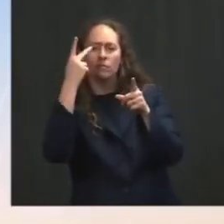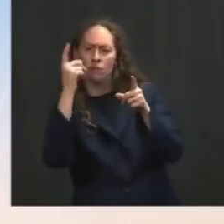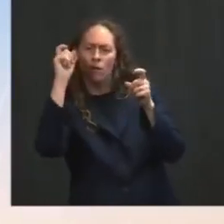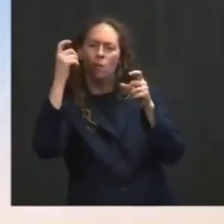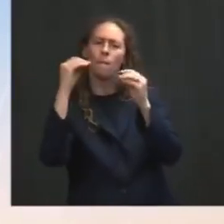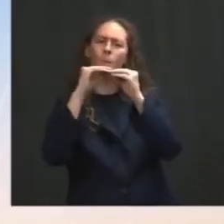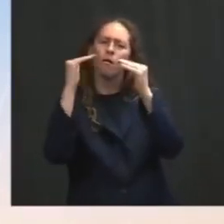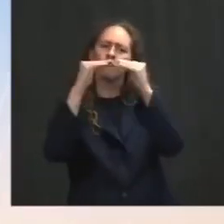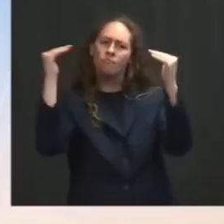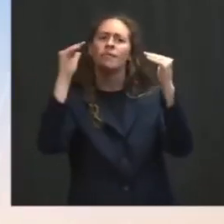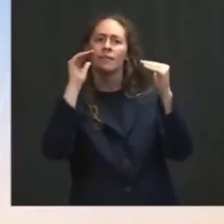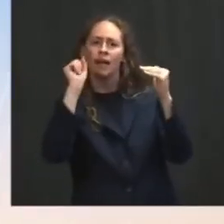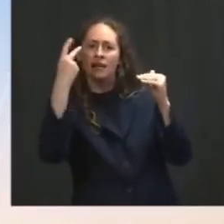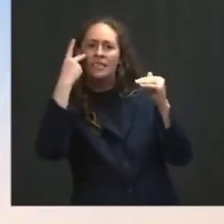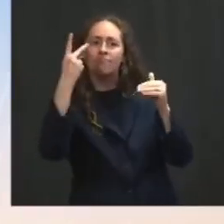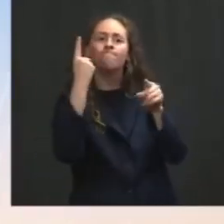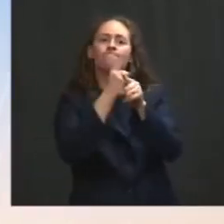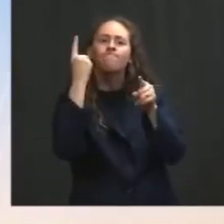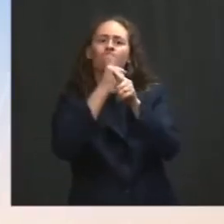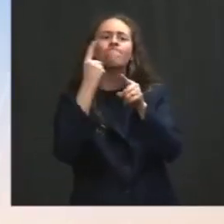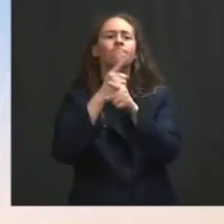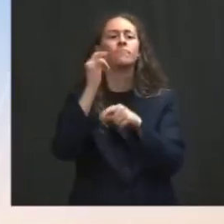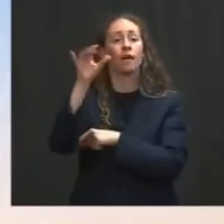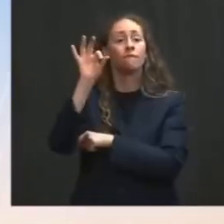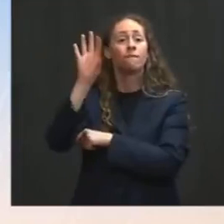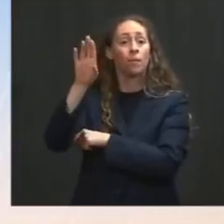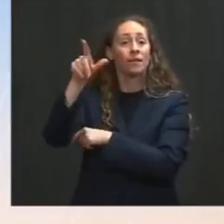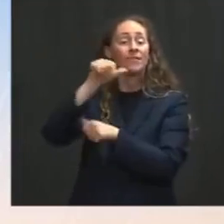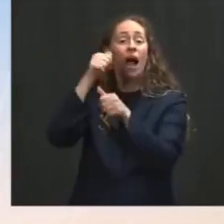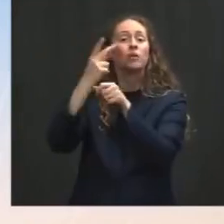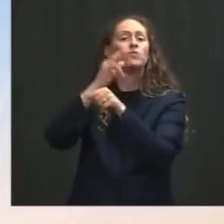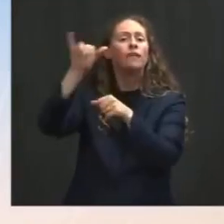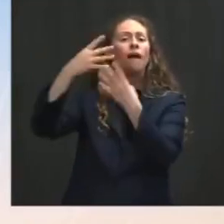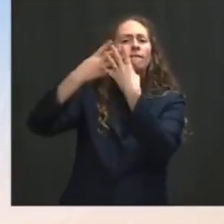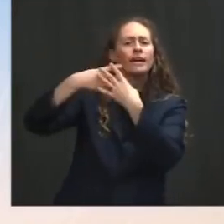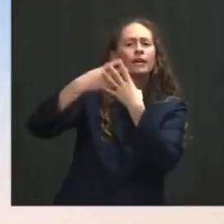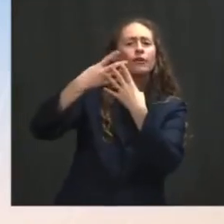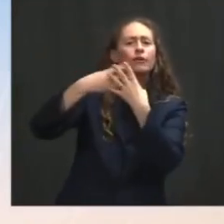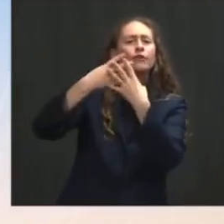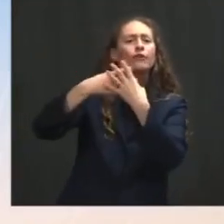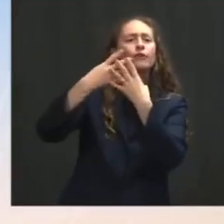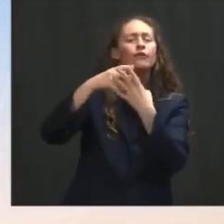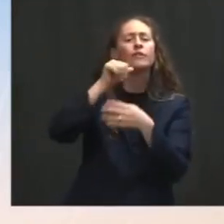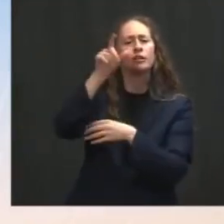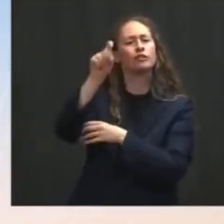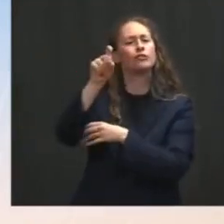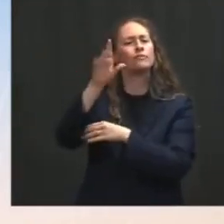information, and they've chosen not to use it in this case, and that's certainly an area that would have an impact. So these are